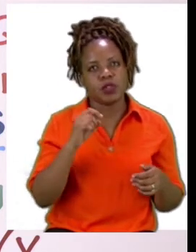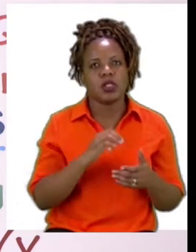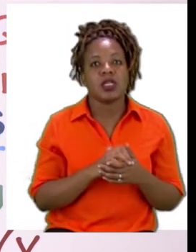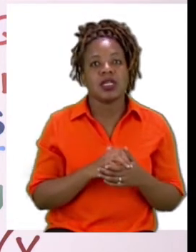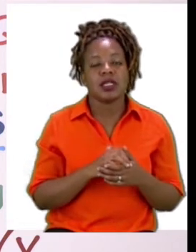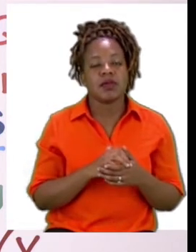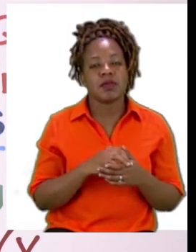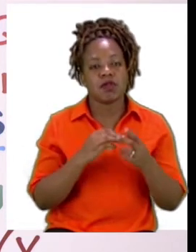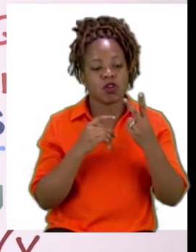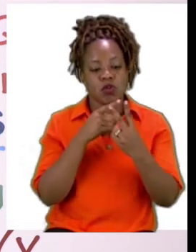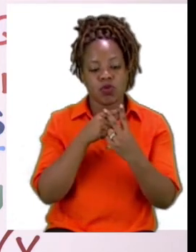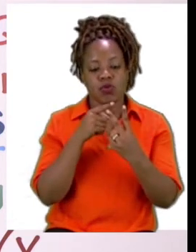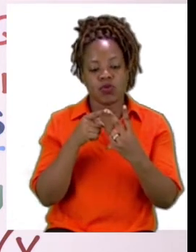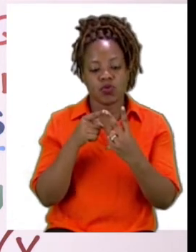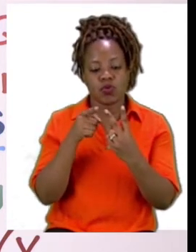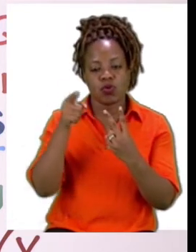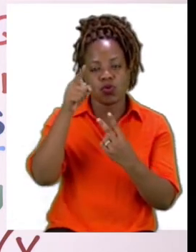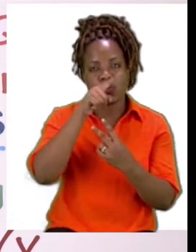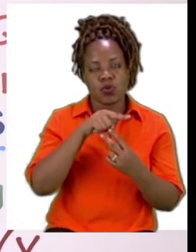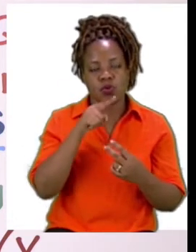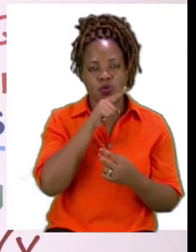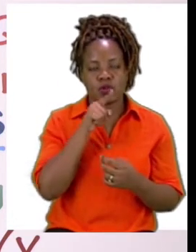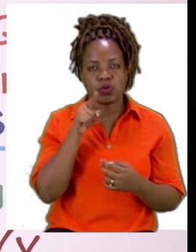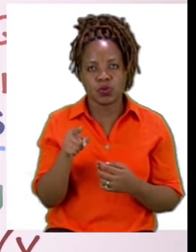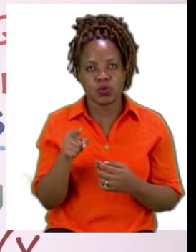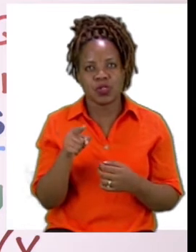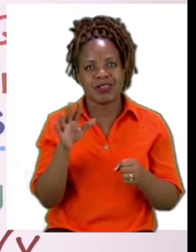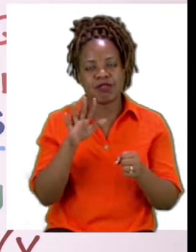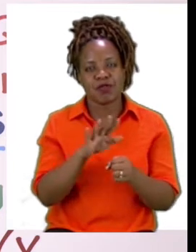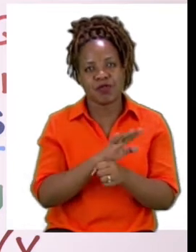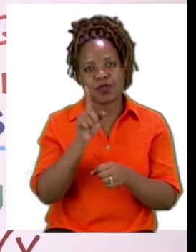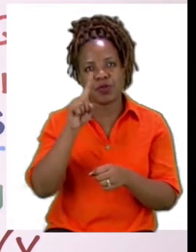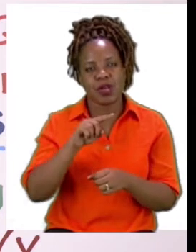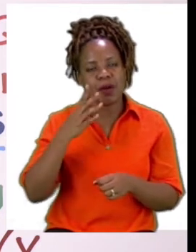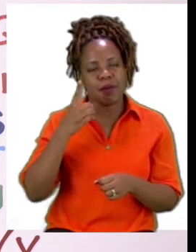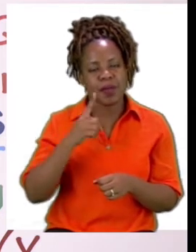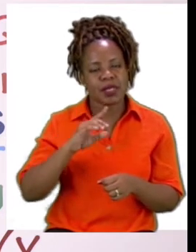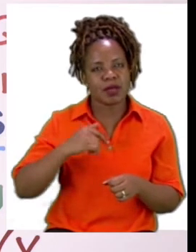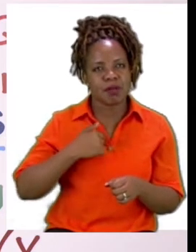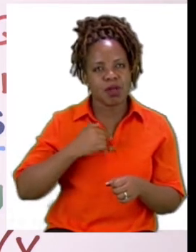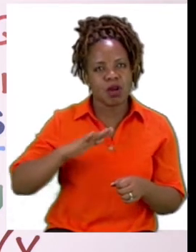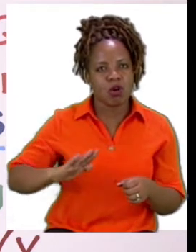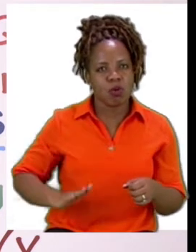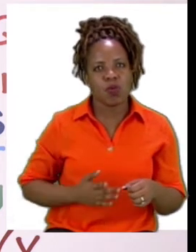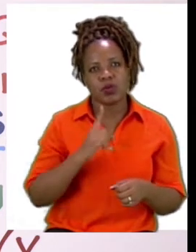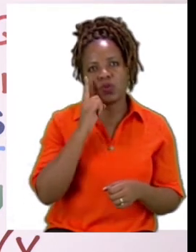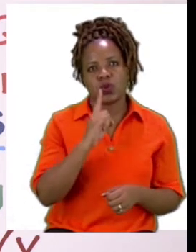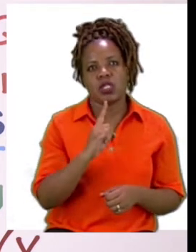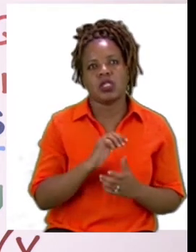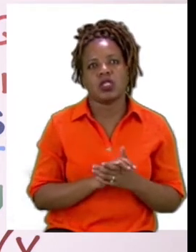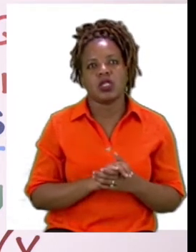make the whole circle, but I only want 1. So when we're writing our fractions, we